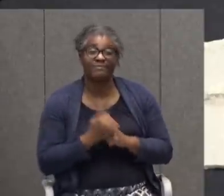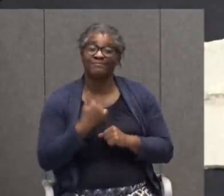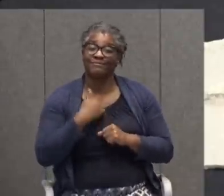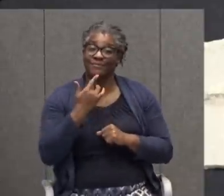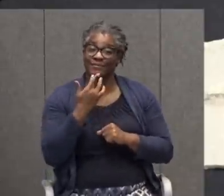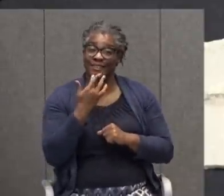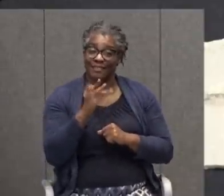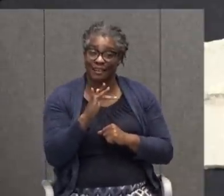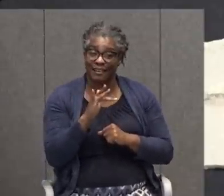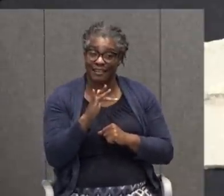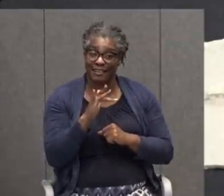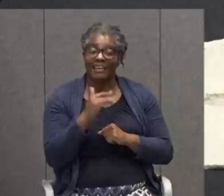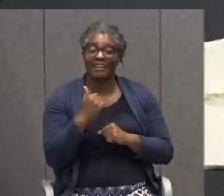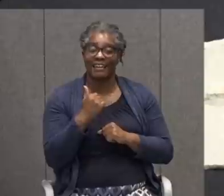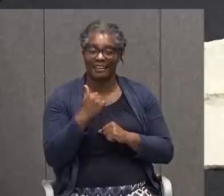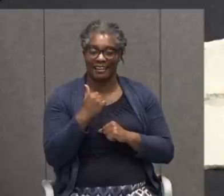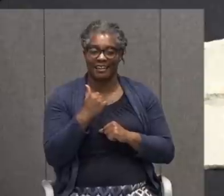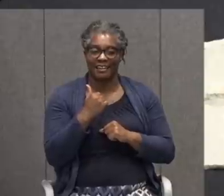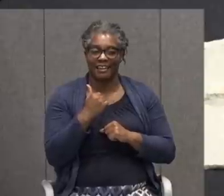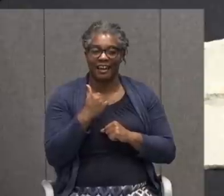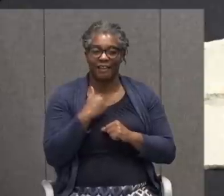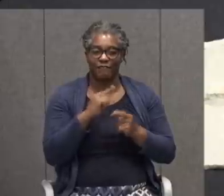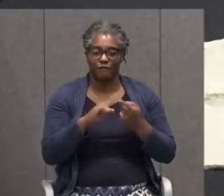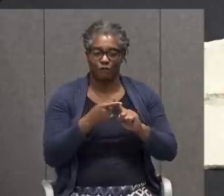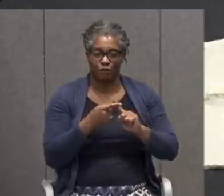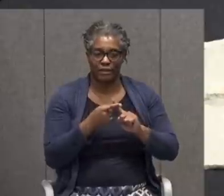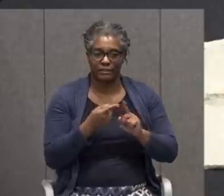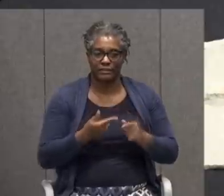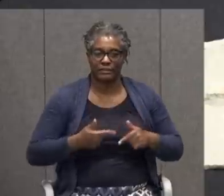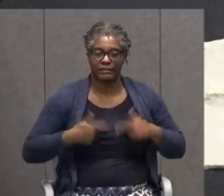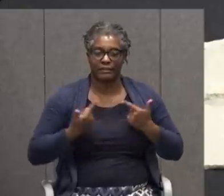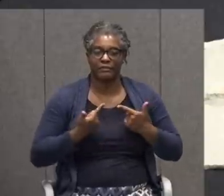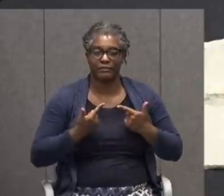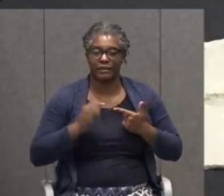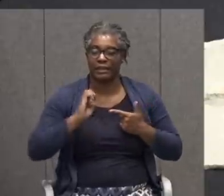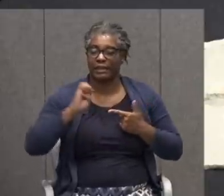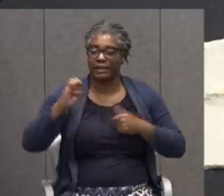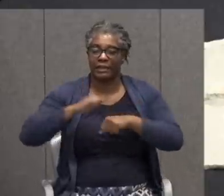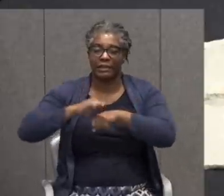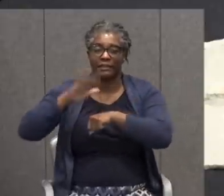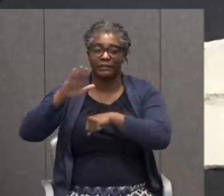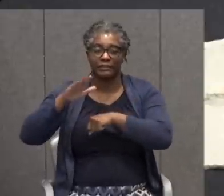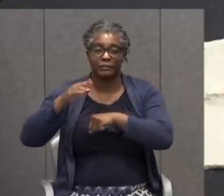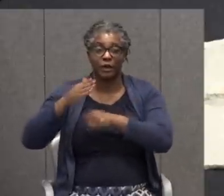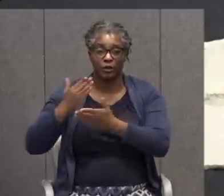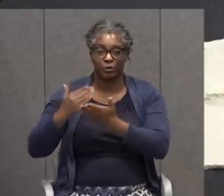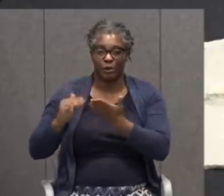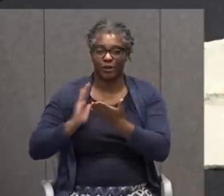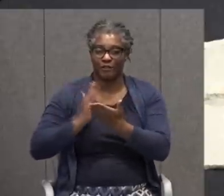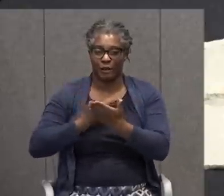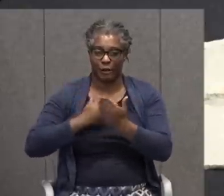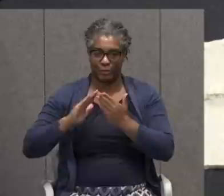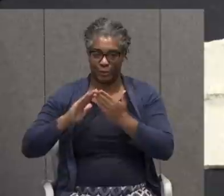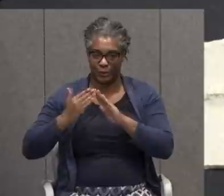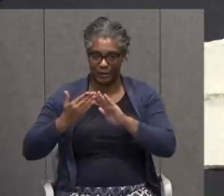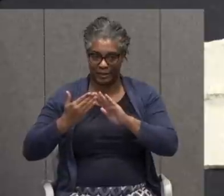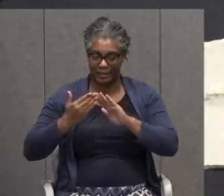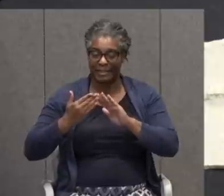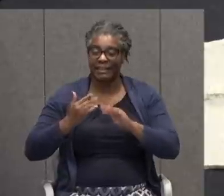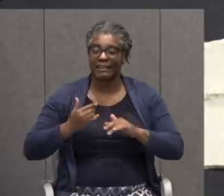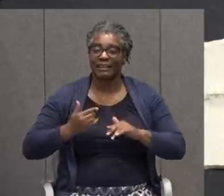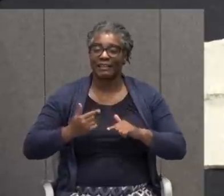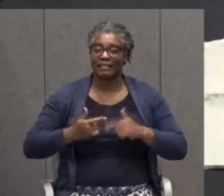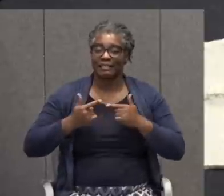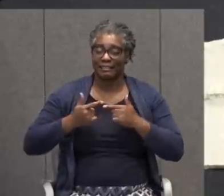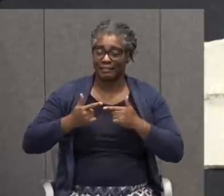friends that live in the East Mountain part of our community, and they live in an area that many